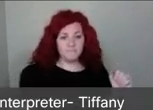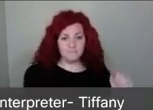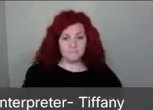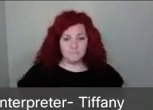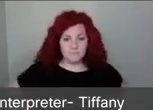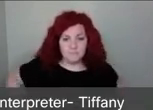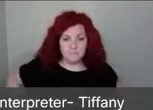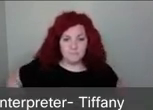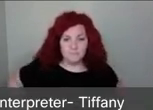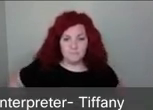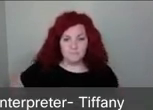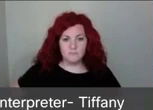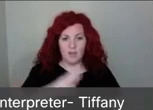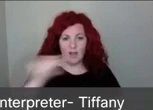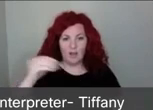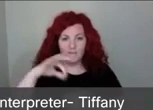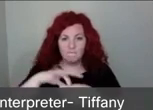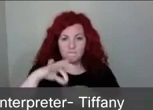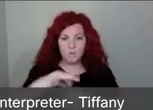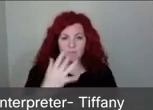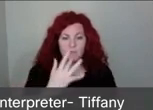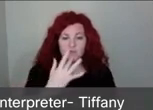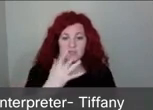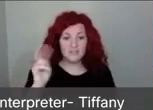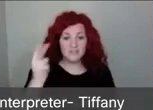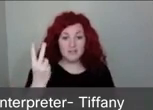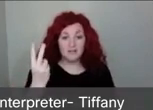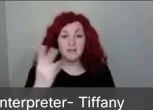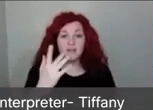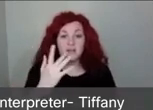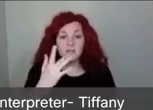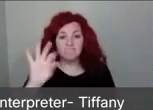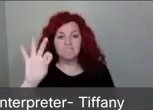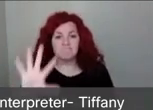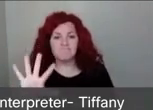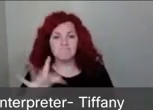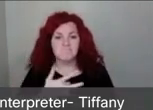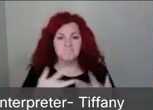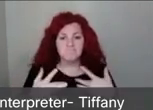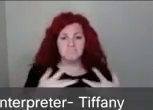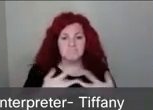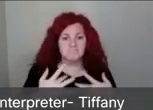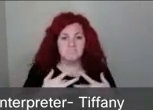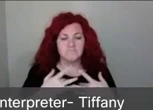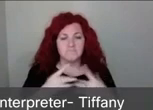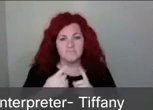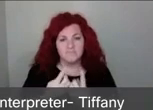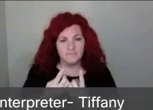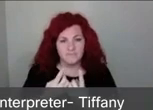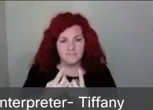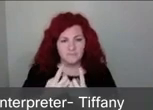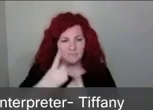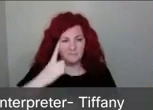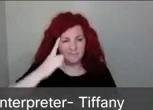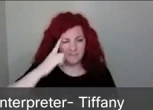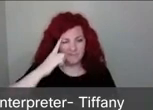in voting preferences. And secondly, I'd like to make a note of the concern of the district and district, which I